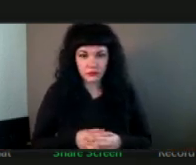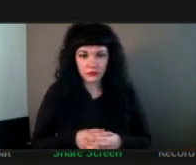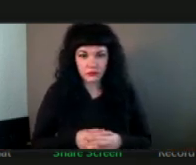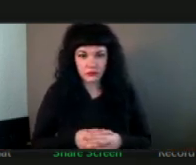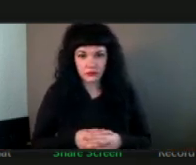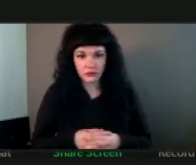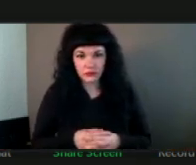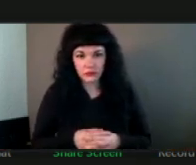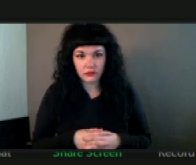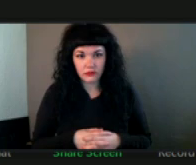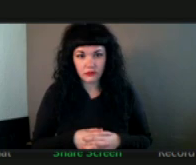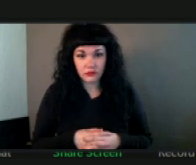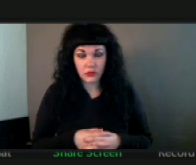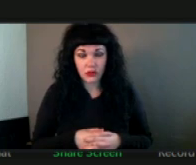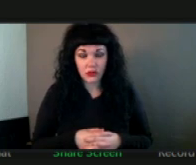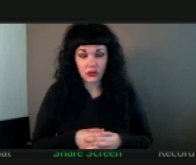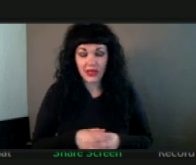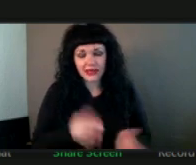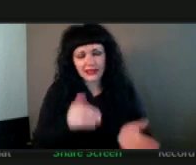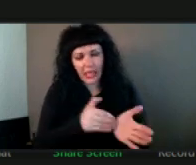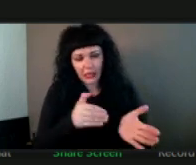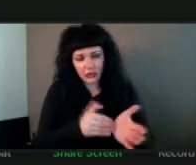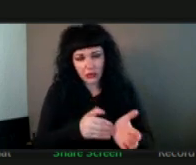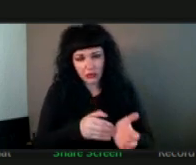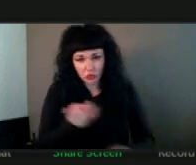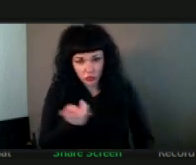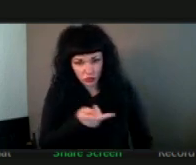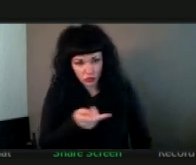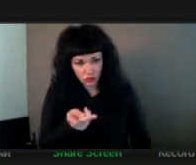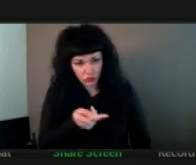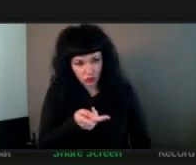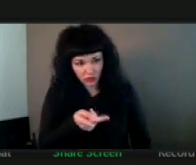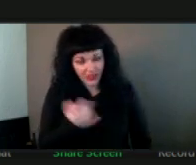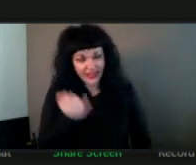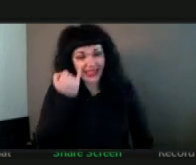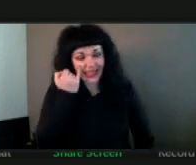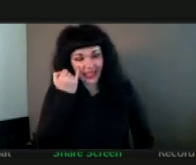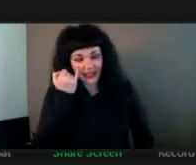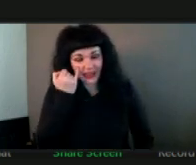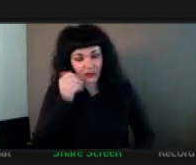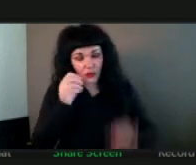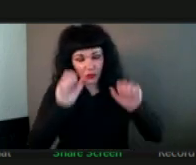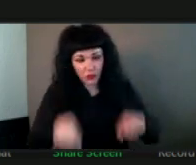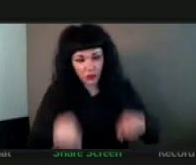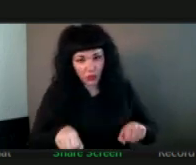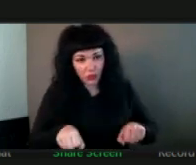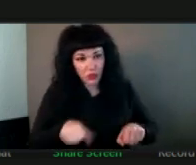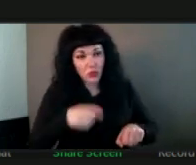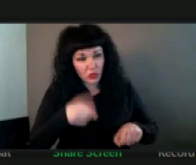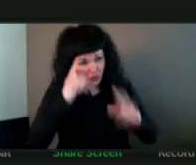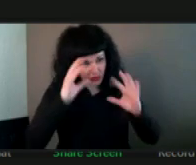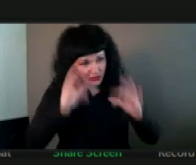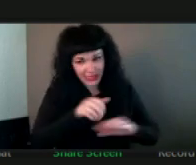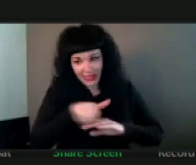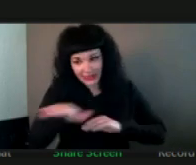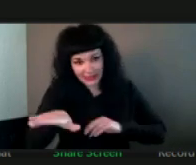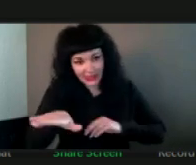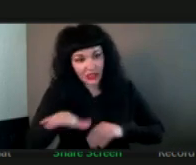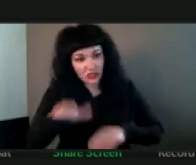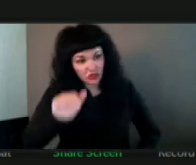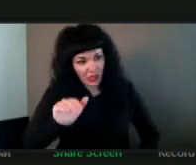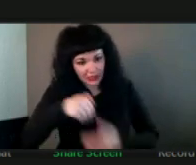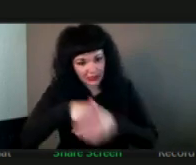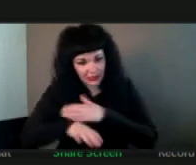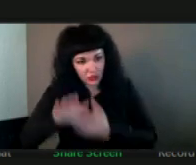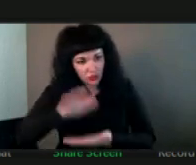school in person? And so we heard you, Dr. McGrath, share that for your son, you would really like your son to be